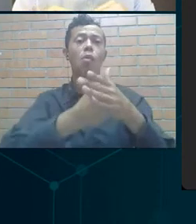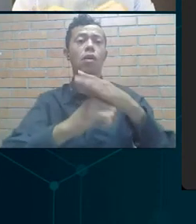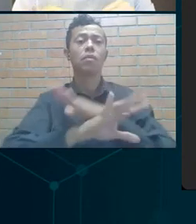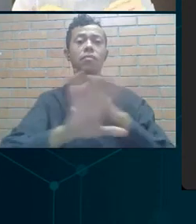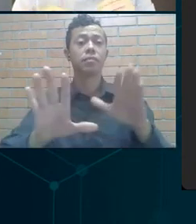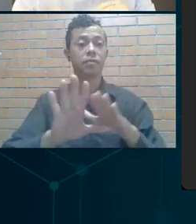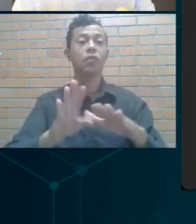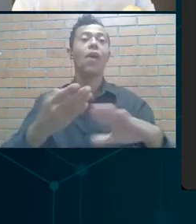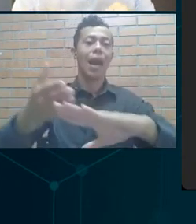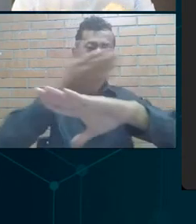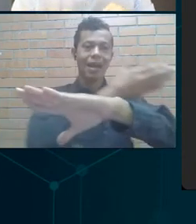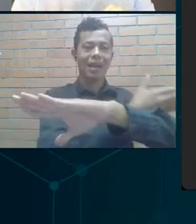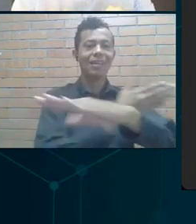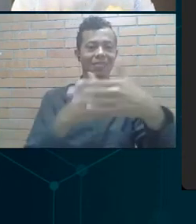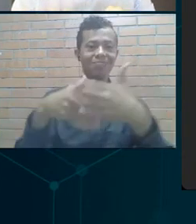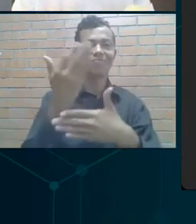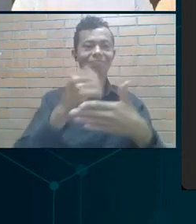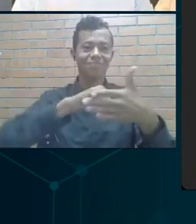often this is called,